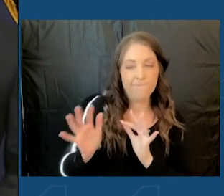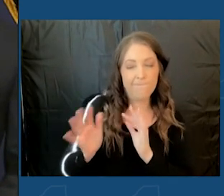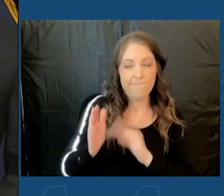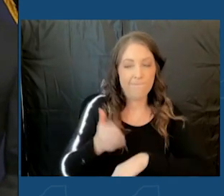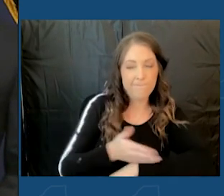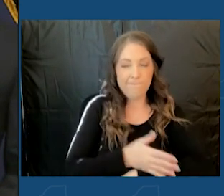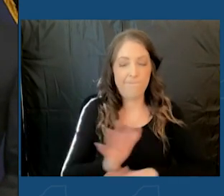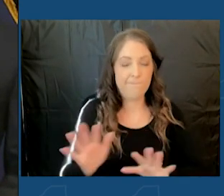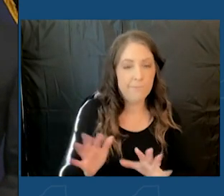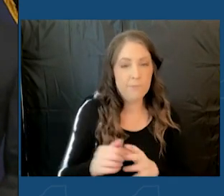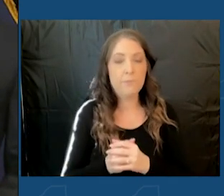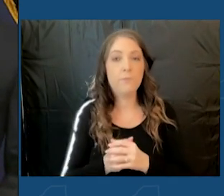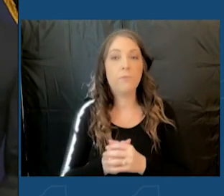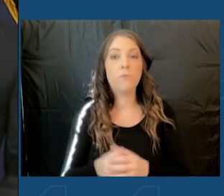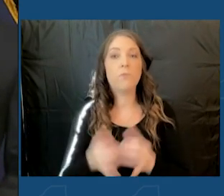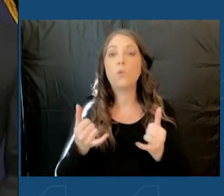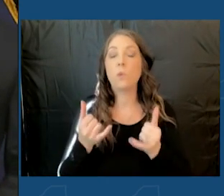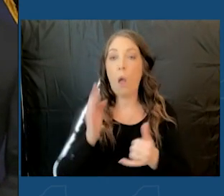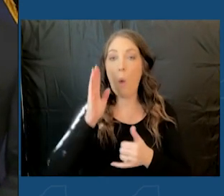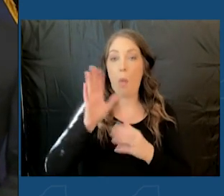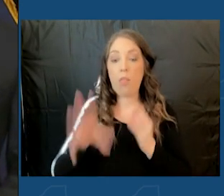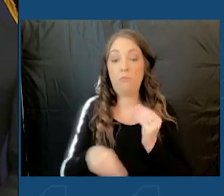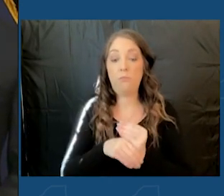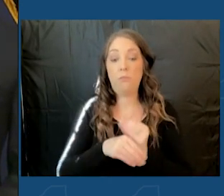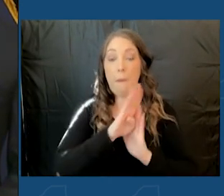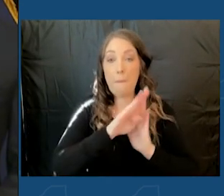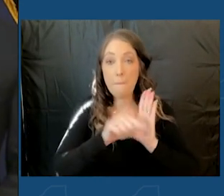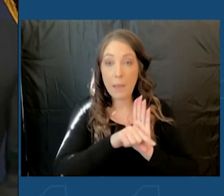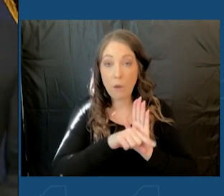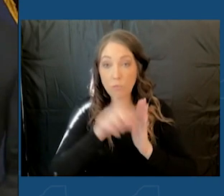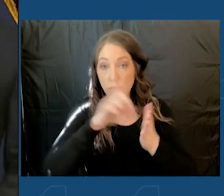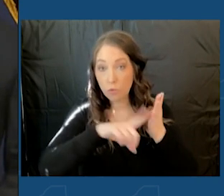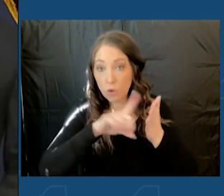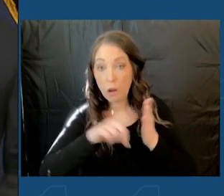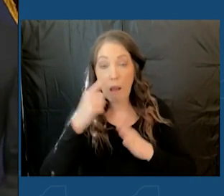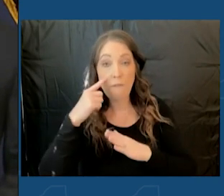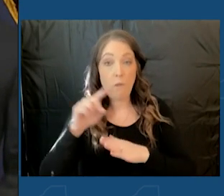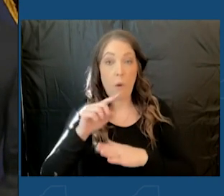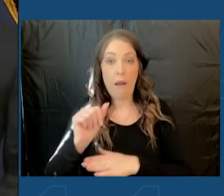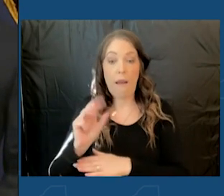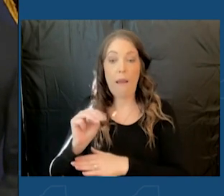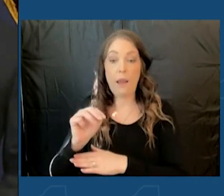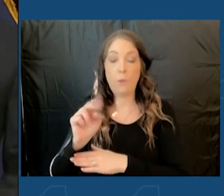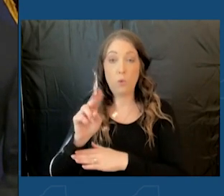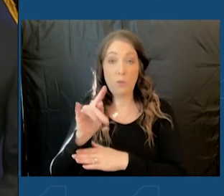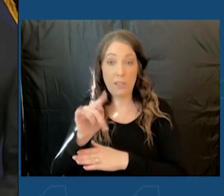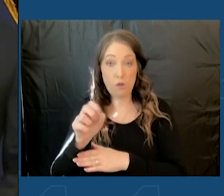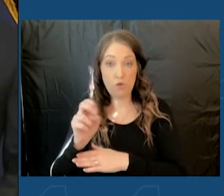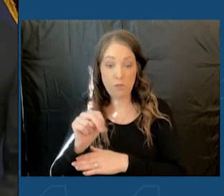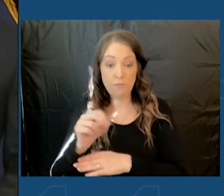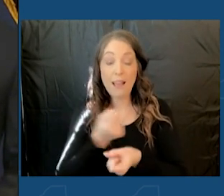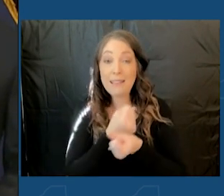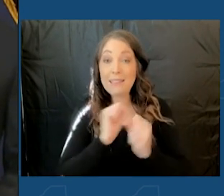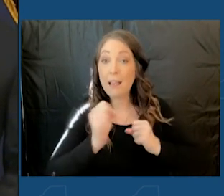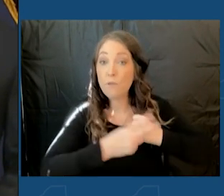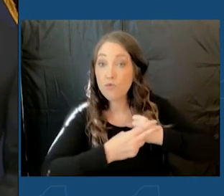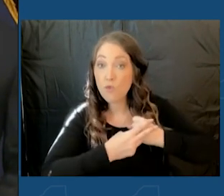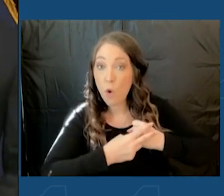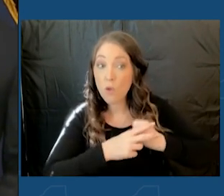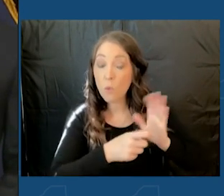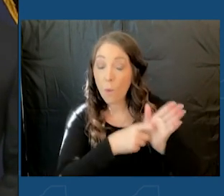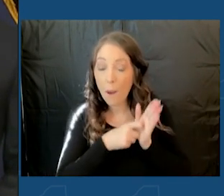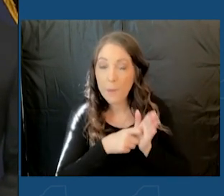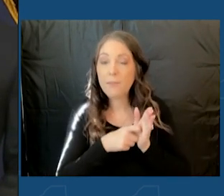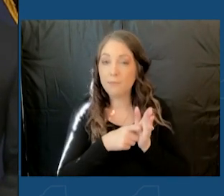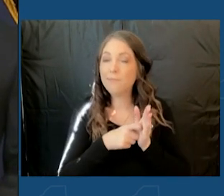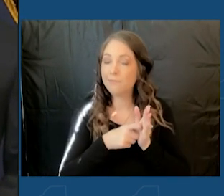enhance, have background checks for ammunition, safe storage requirements. So we're doing a lot. Stay tuned. Stay tuned. We're